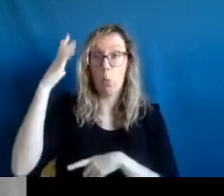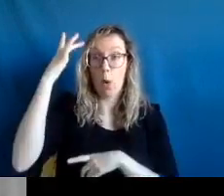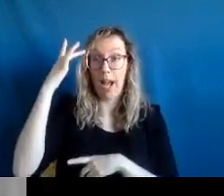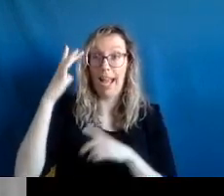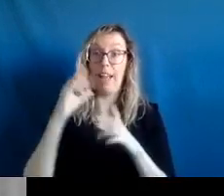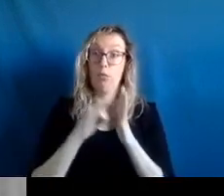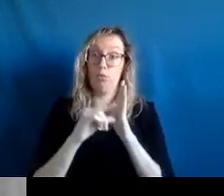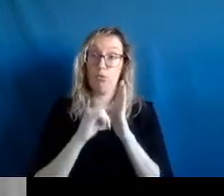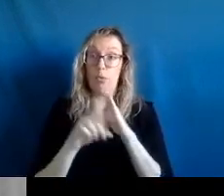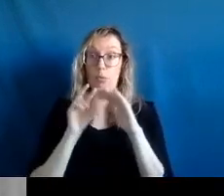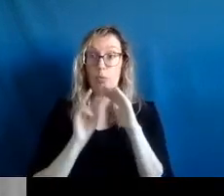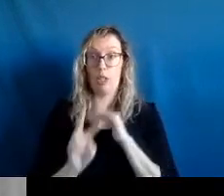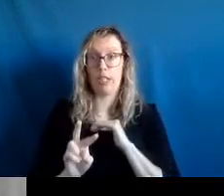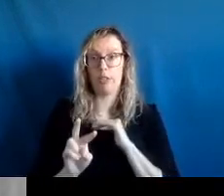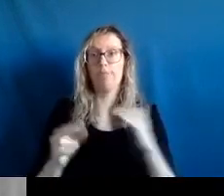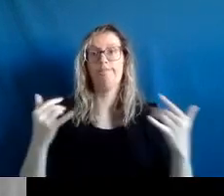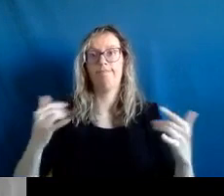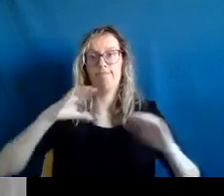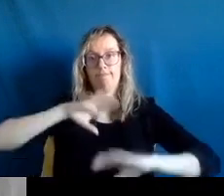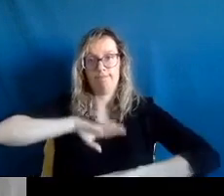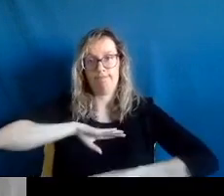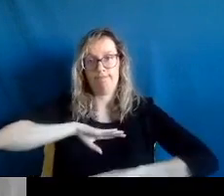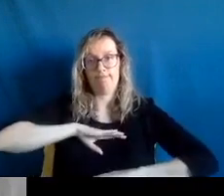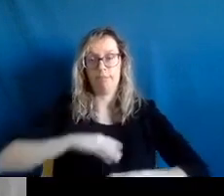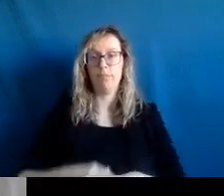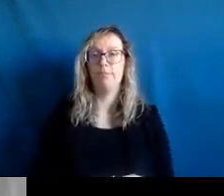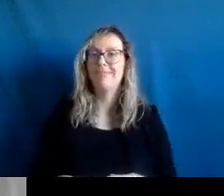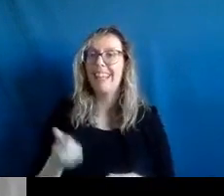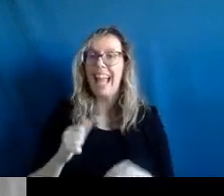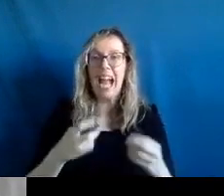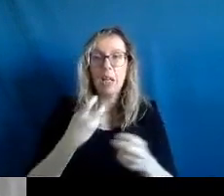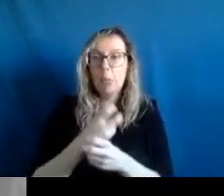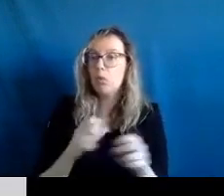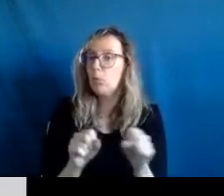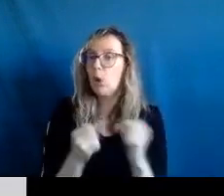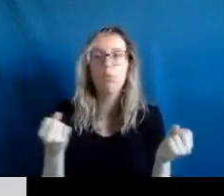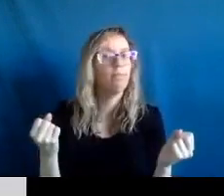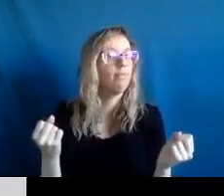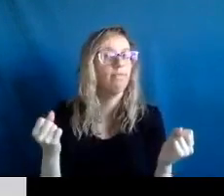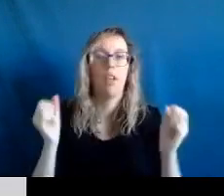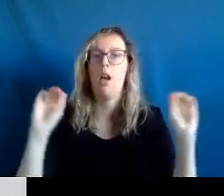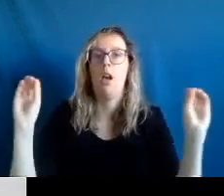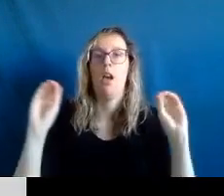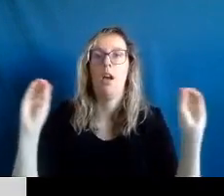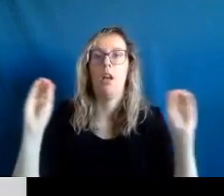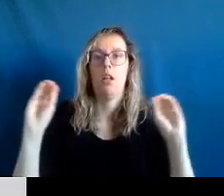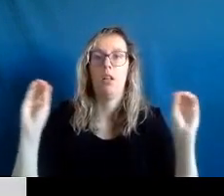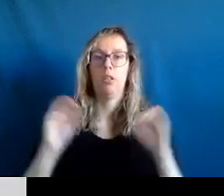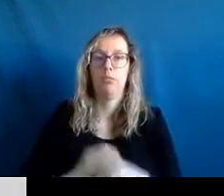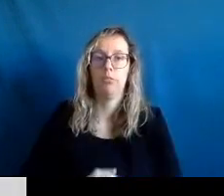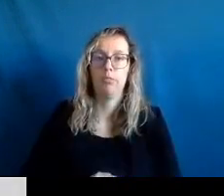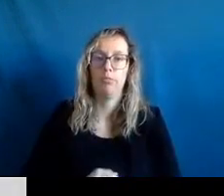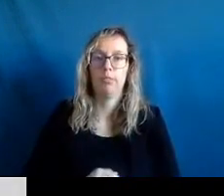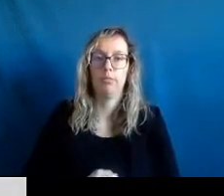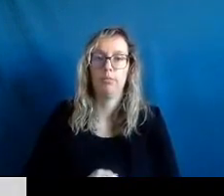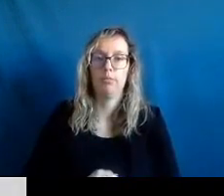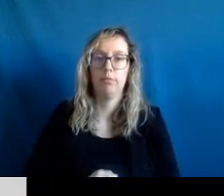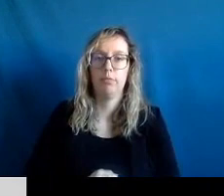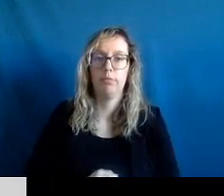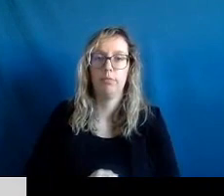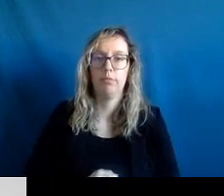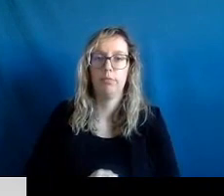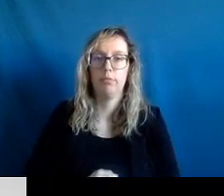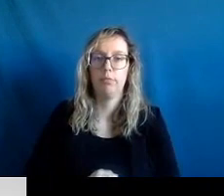They won't break any of his bones. And another scripture says, they will look at him whom they have